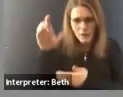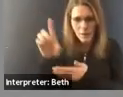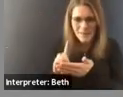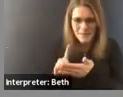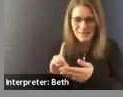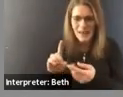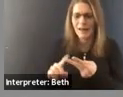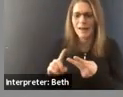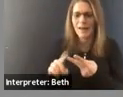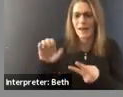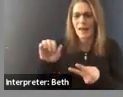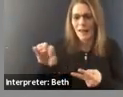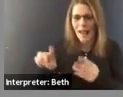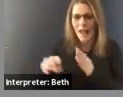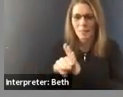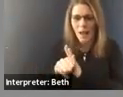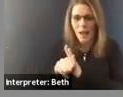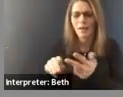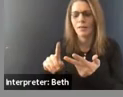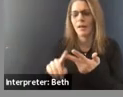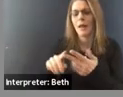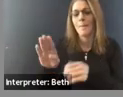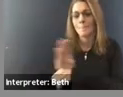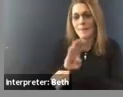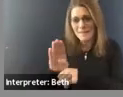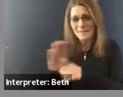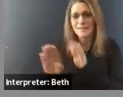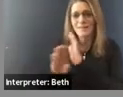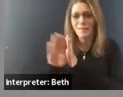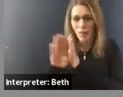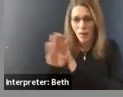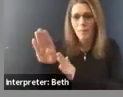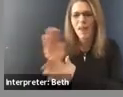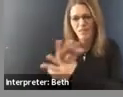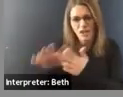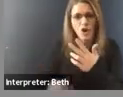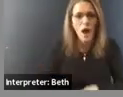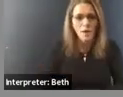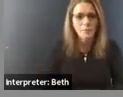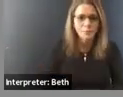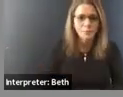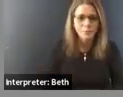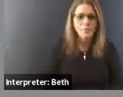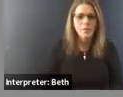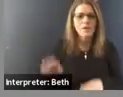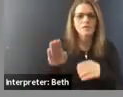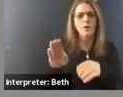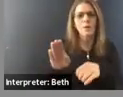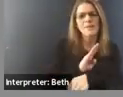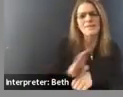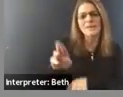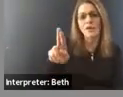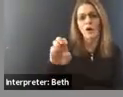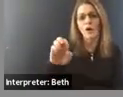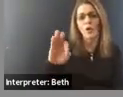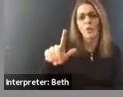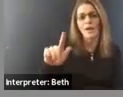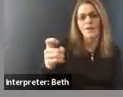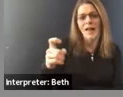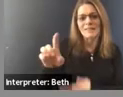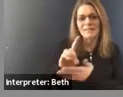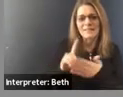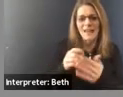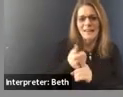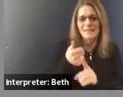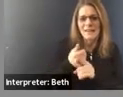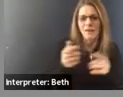on. So Reflex Design was a small consulting firm, really